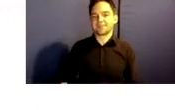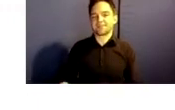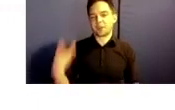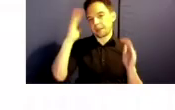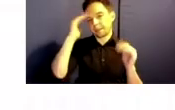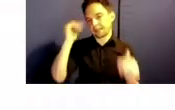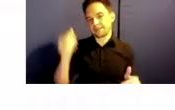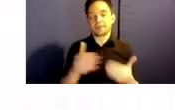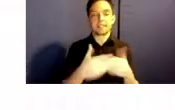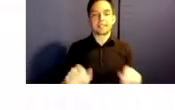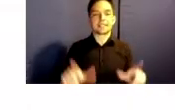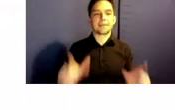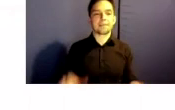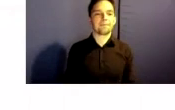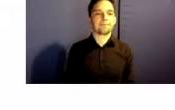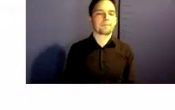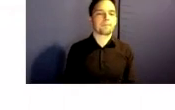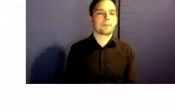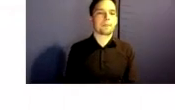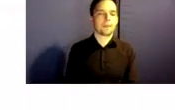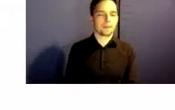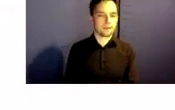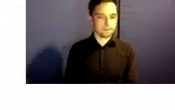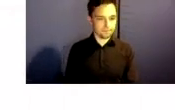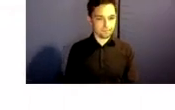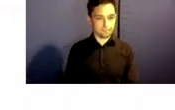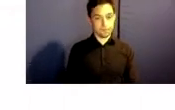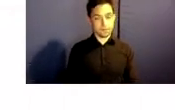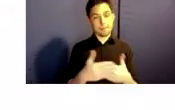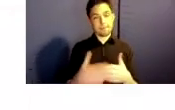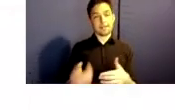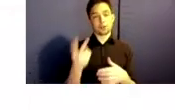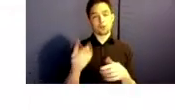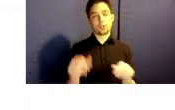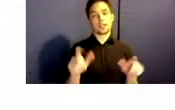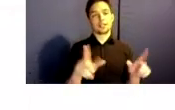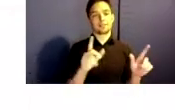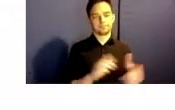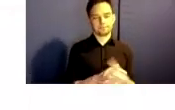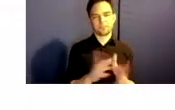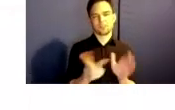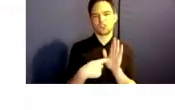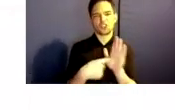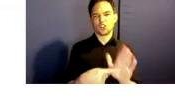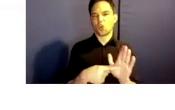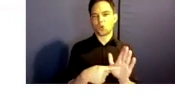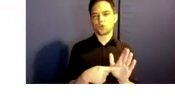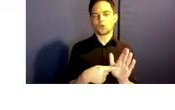Next slide, please. So my next 2 slides is to conclude, just to show you